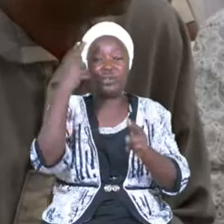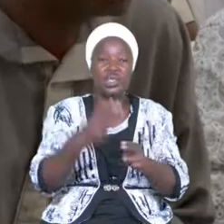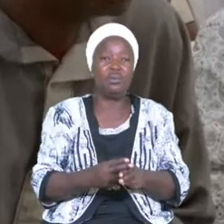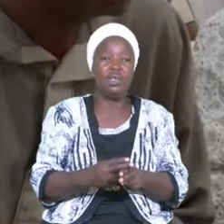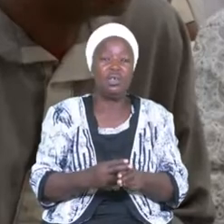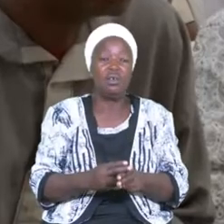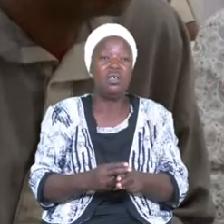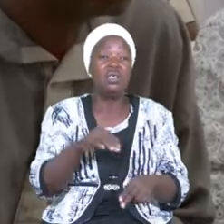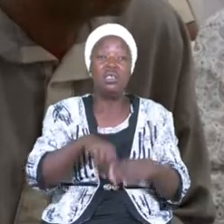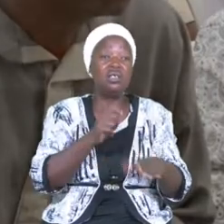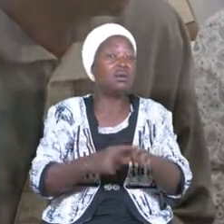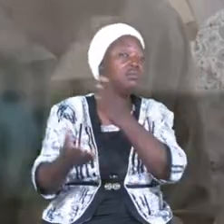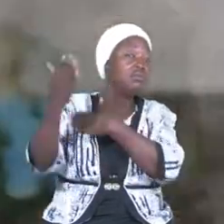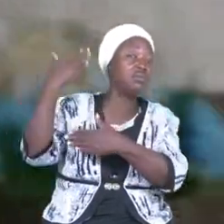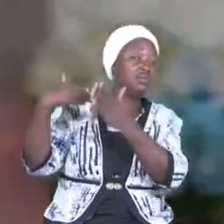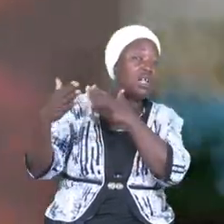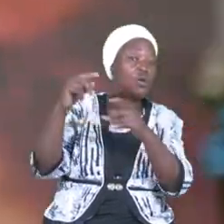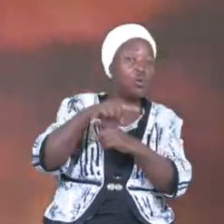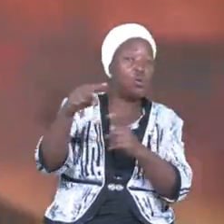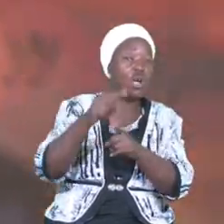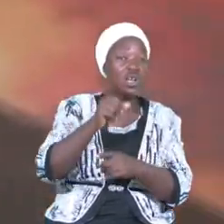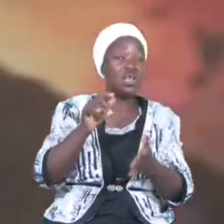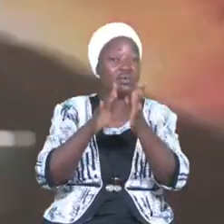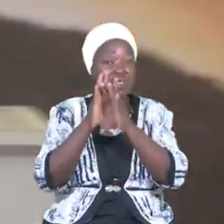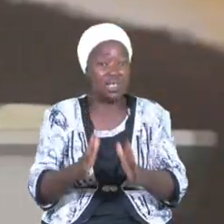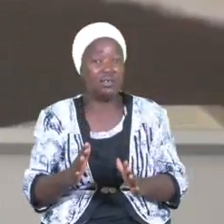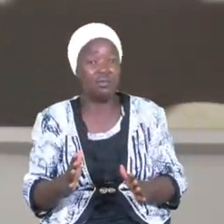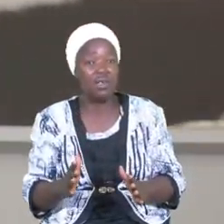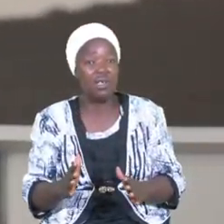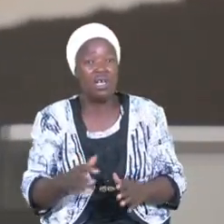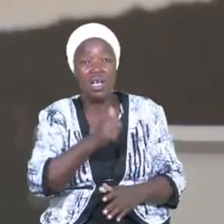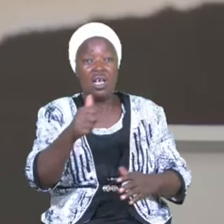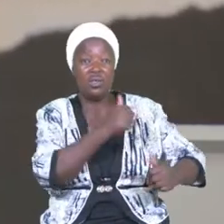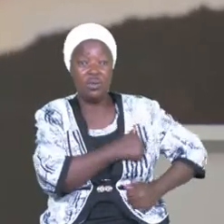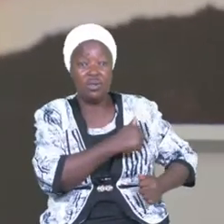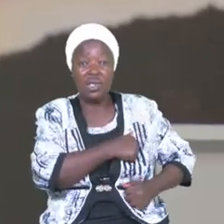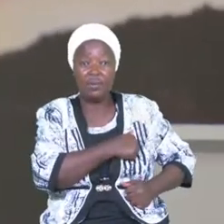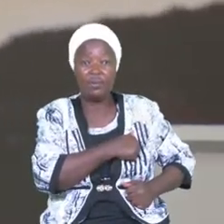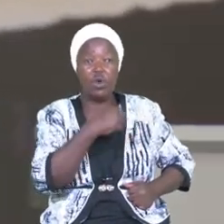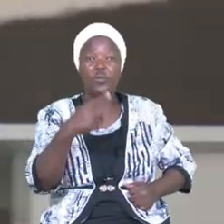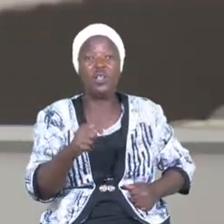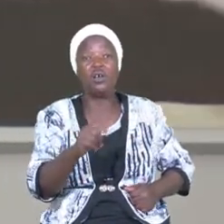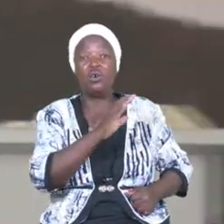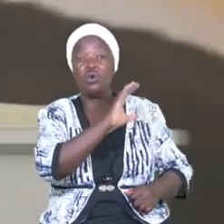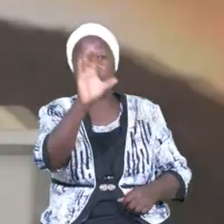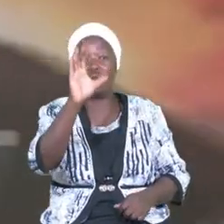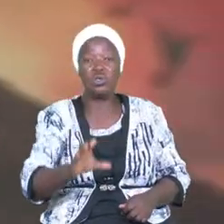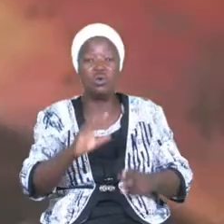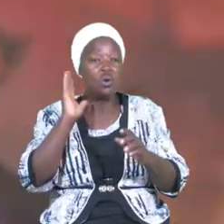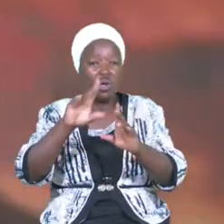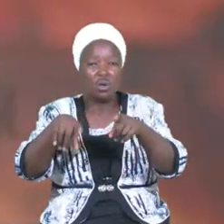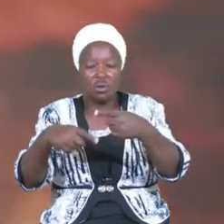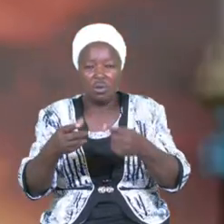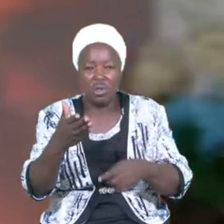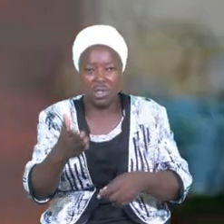days when a Christian, a soldier of the cross, will go there and